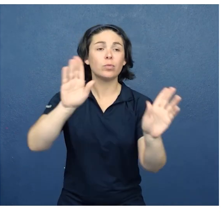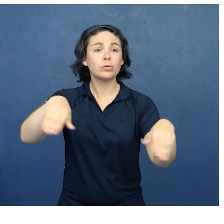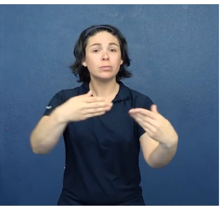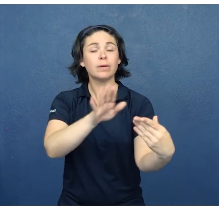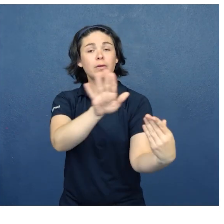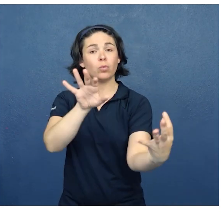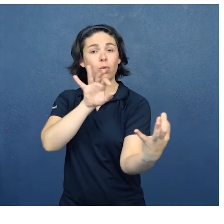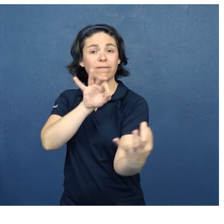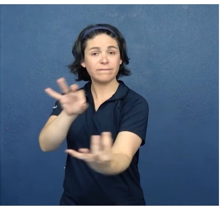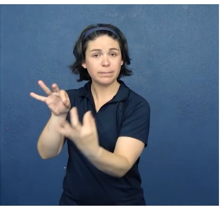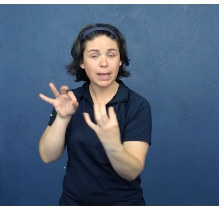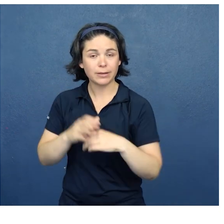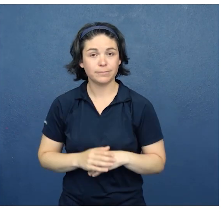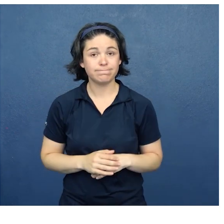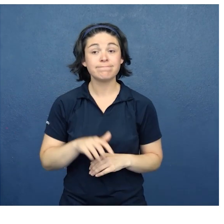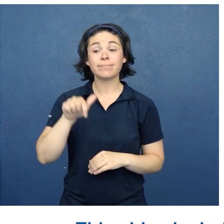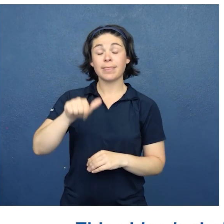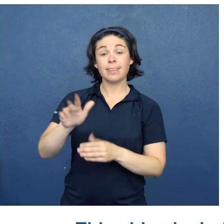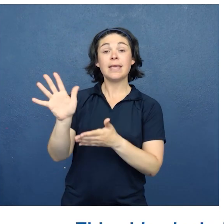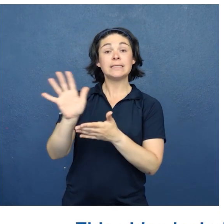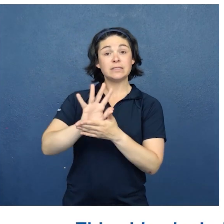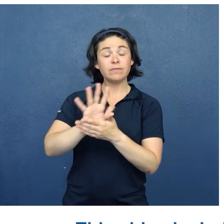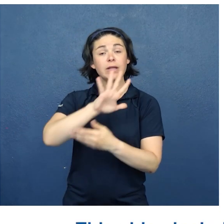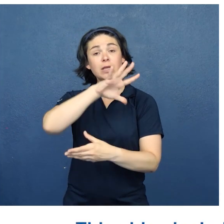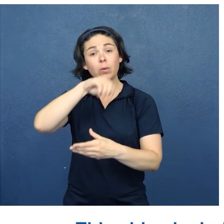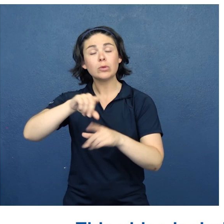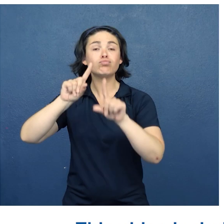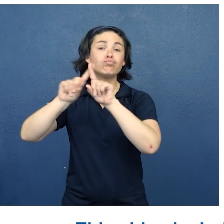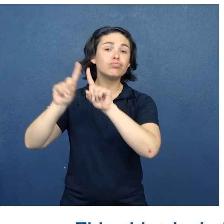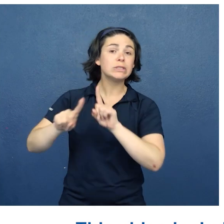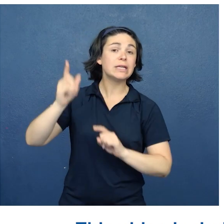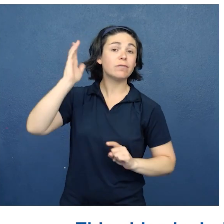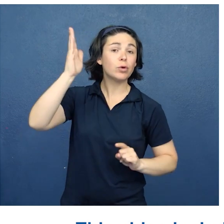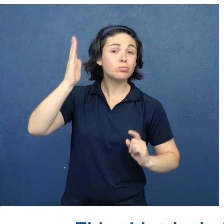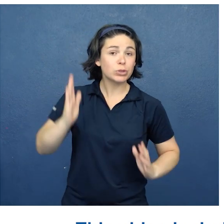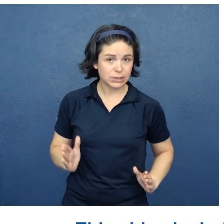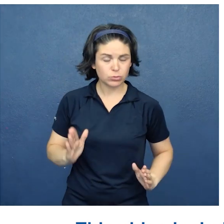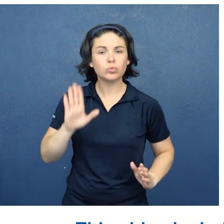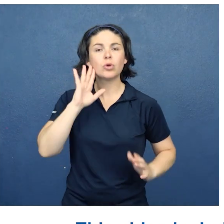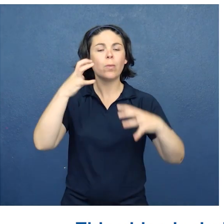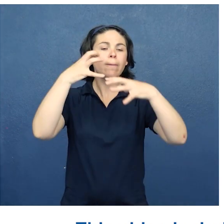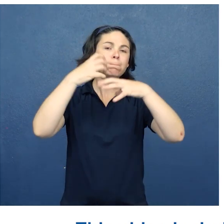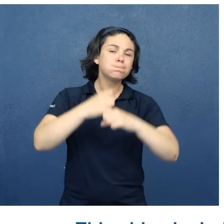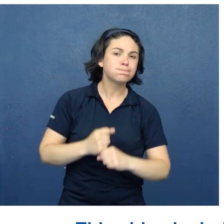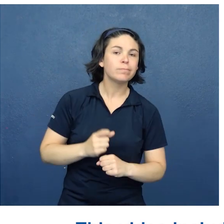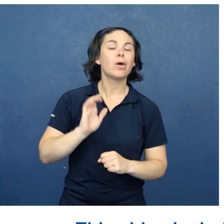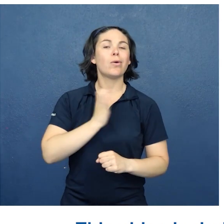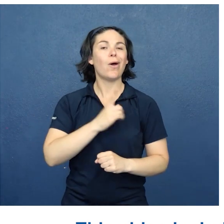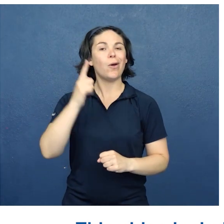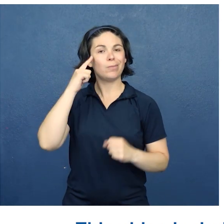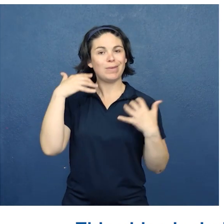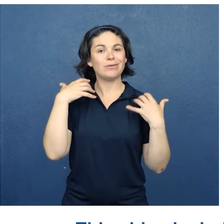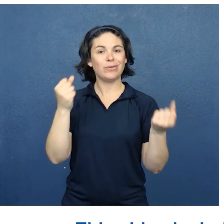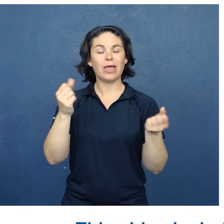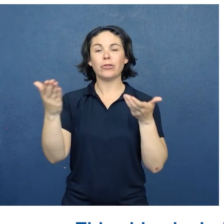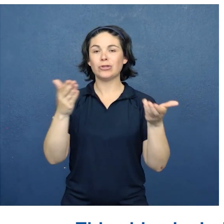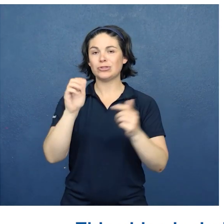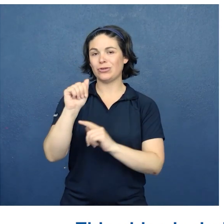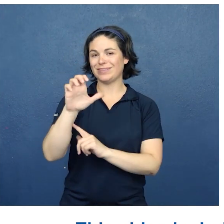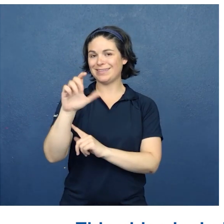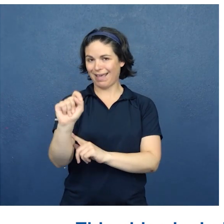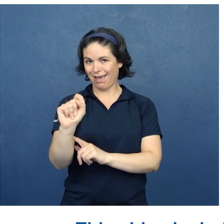provide input. This video includes speakers who will give you an overview of Mental Health Services